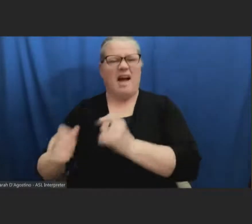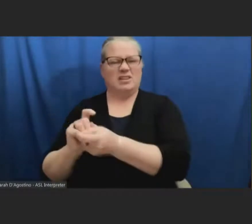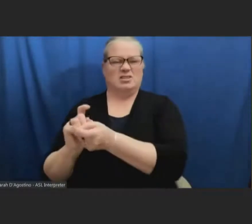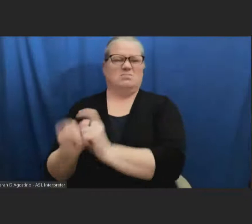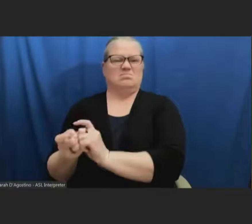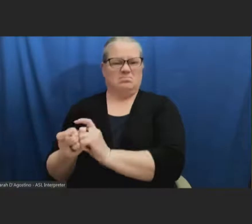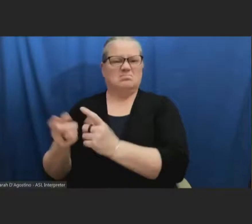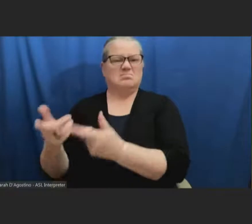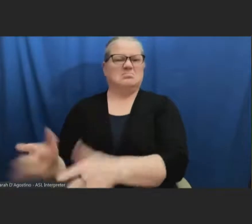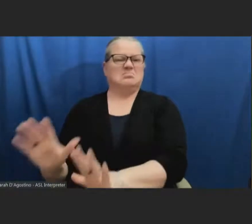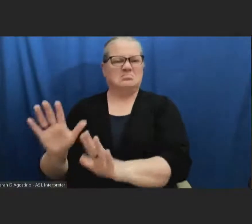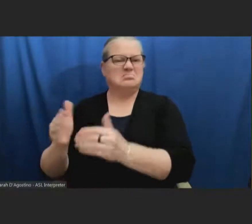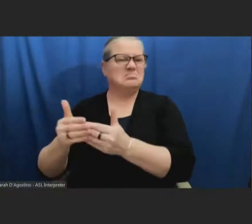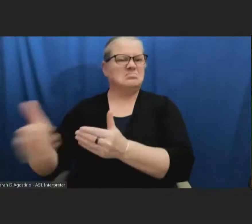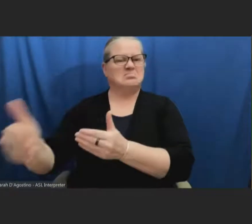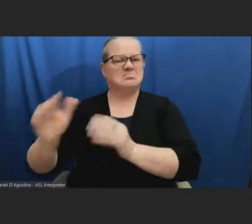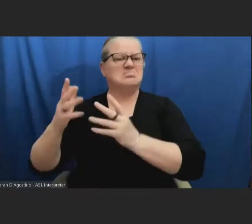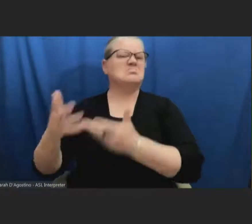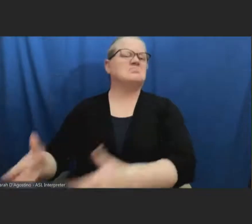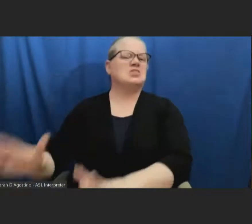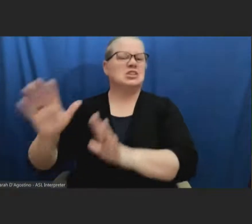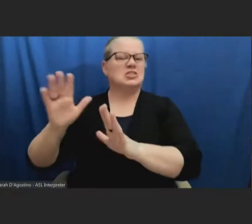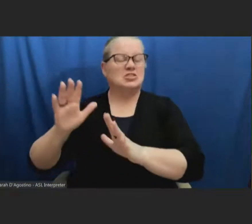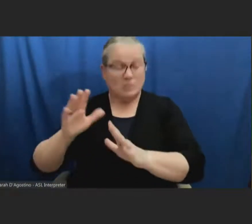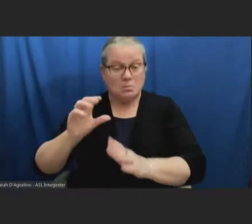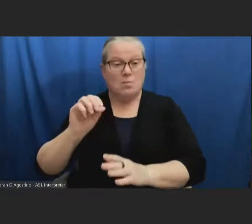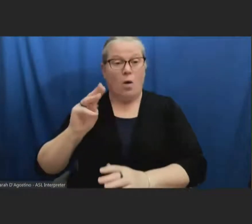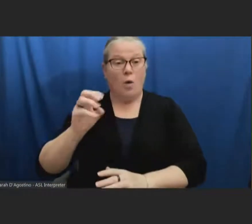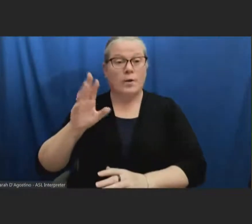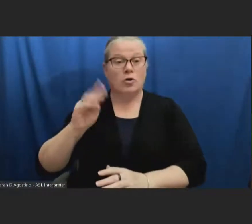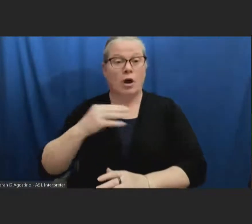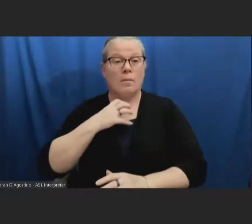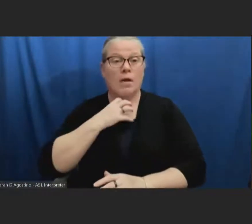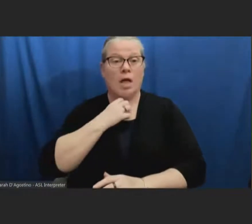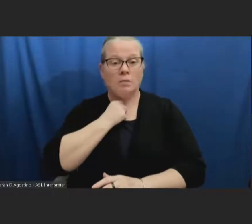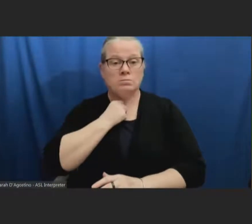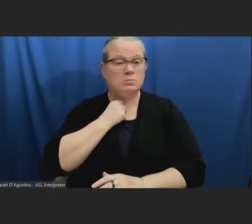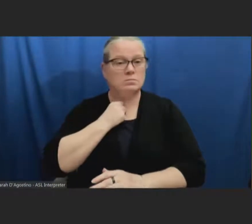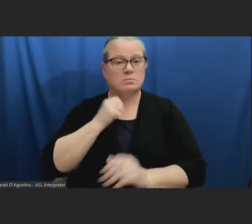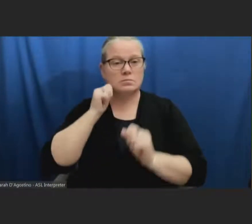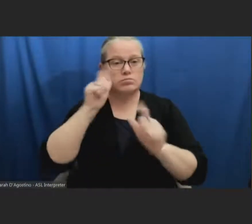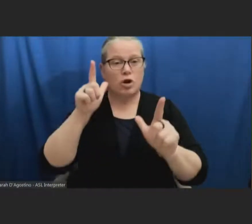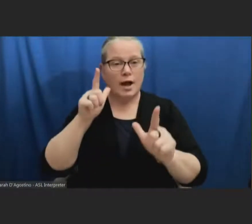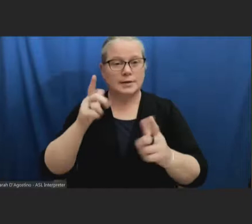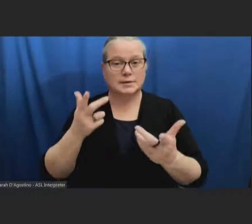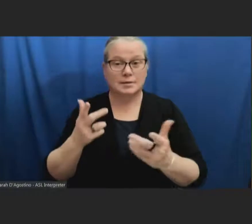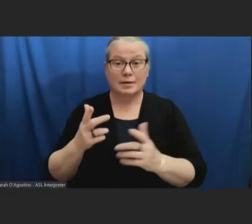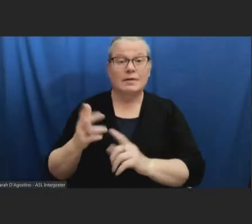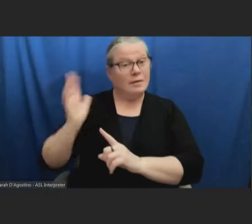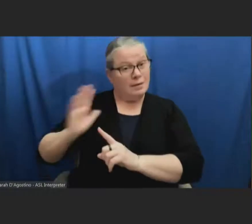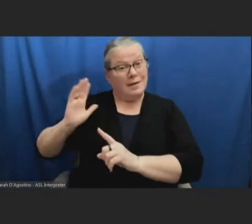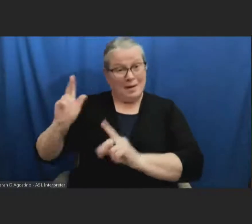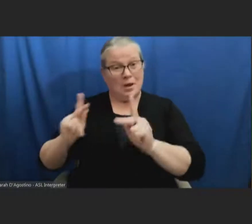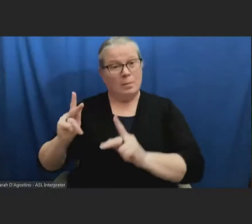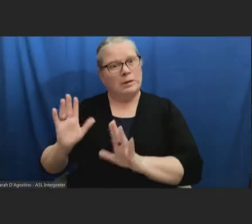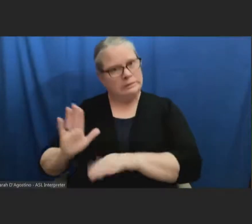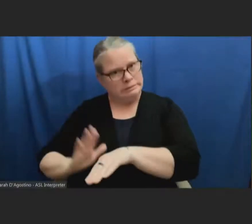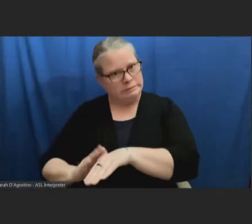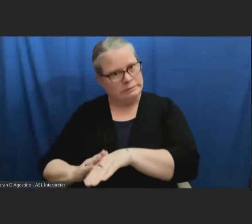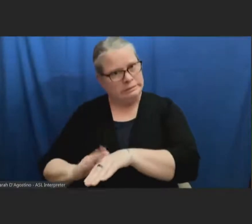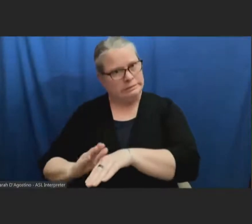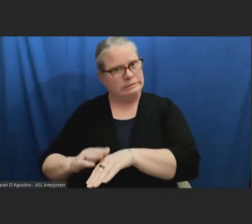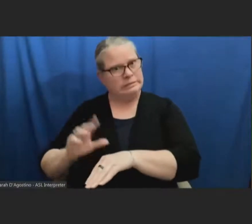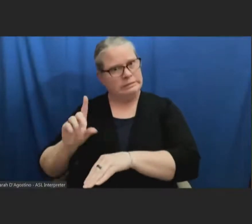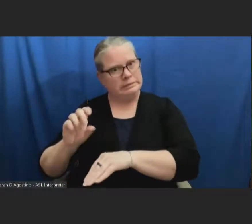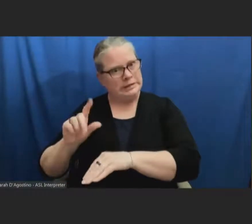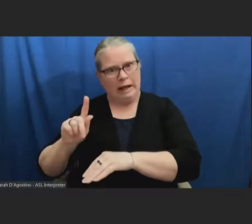there is a conventional wisdom right now forming, even among the people who cautioned me that Delta wouldn't be the last major variant and that this